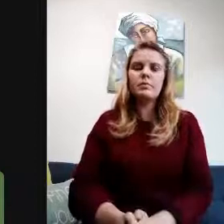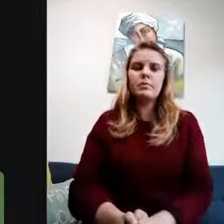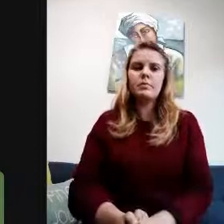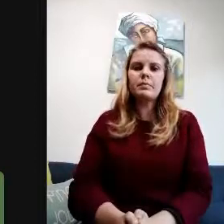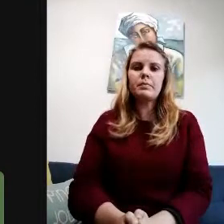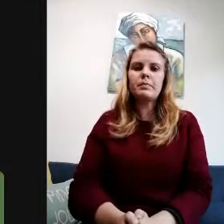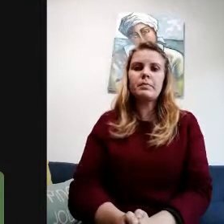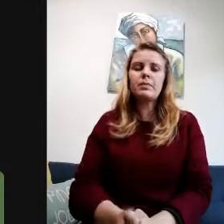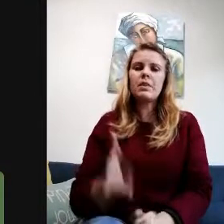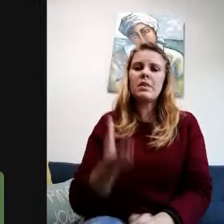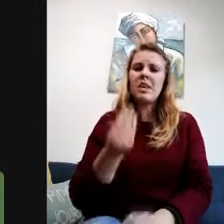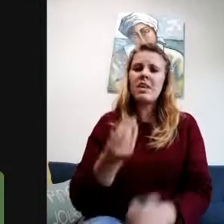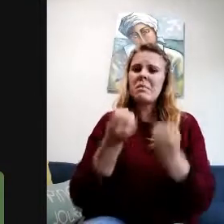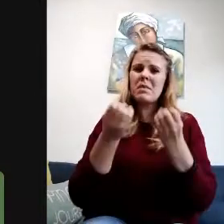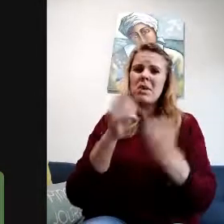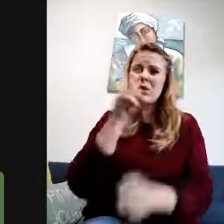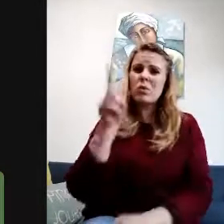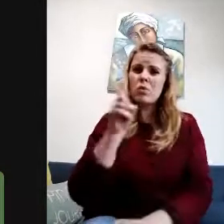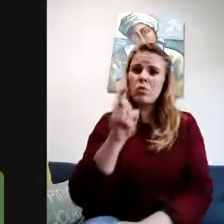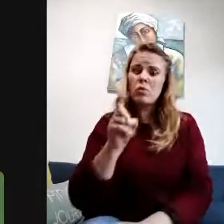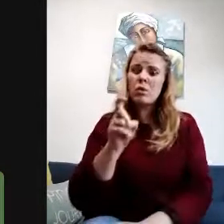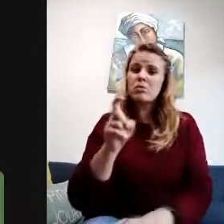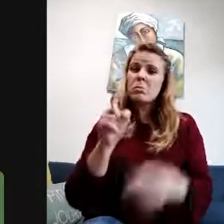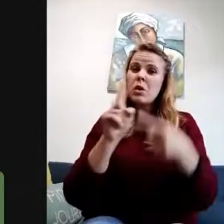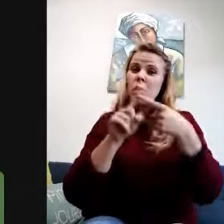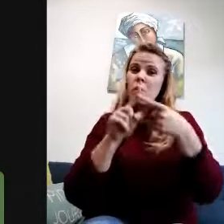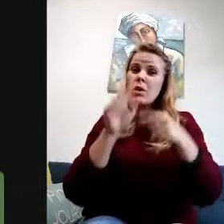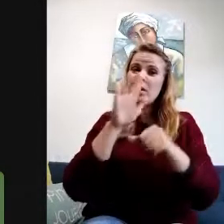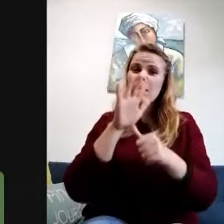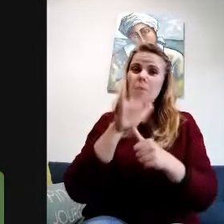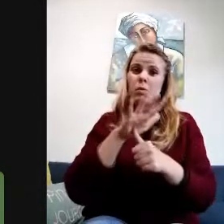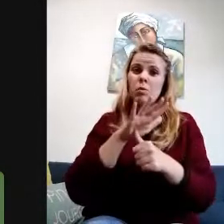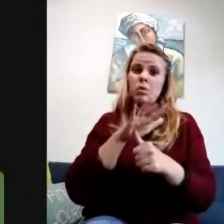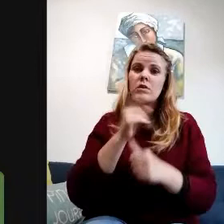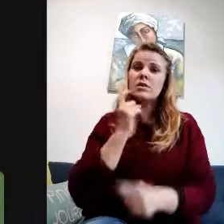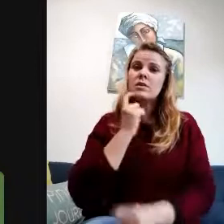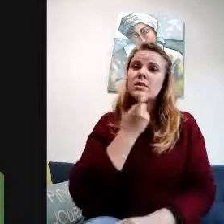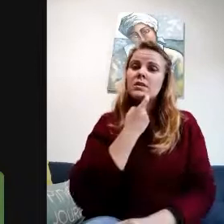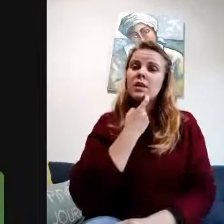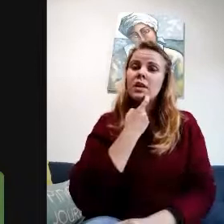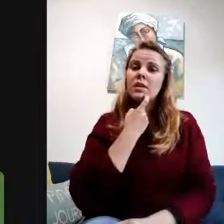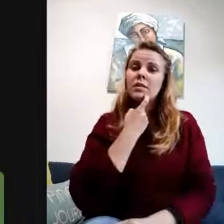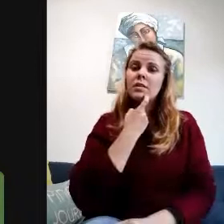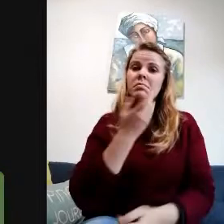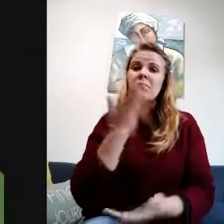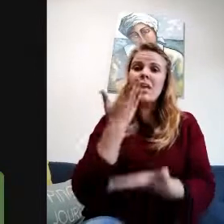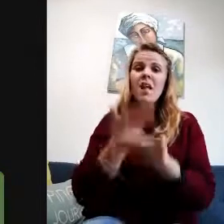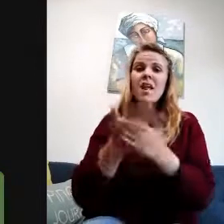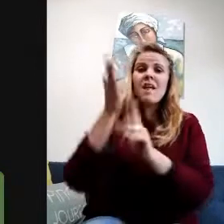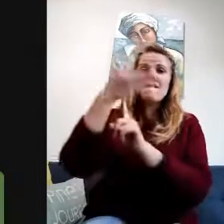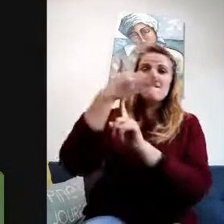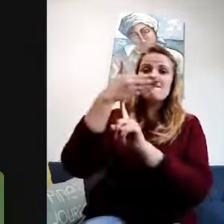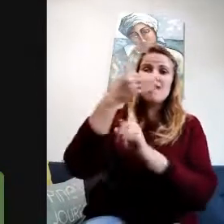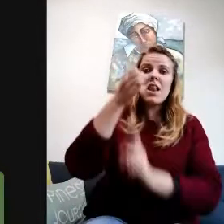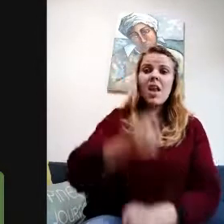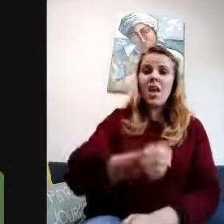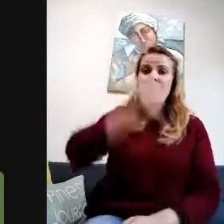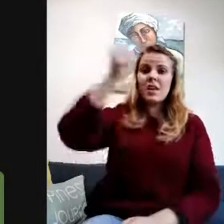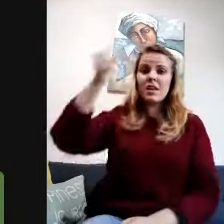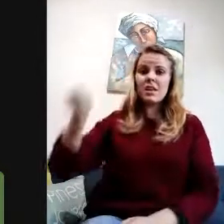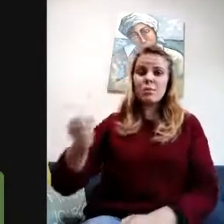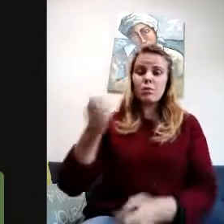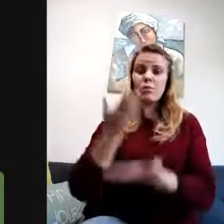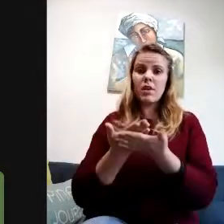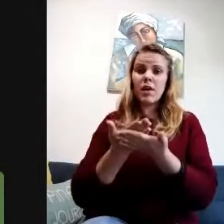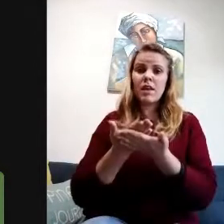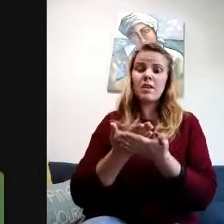lot of people will be asking is, would they be able to remove flag sticks? And Inus, I think you can, if you wouldn't mind just